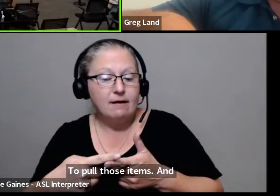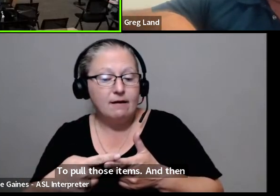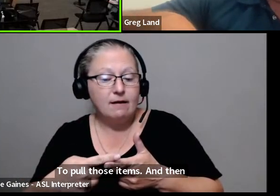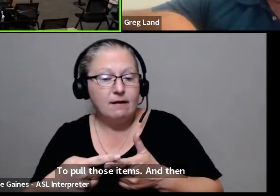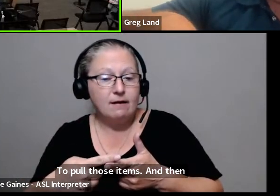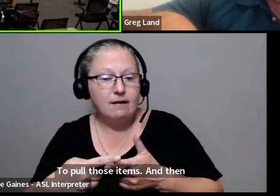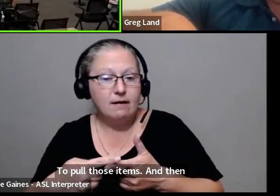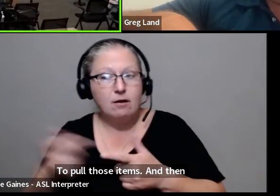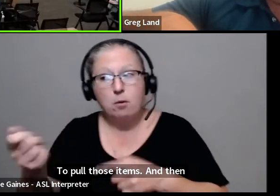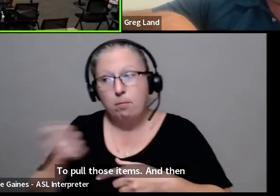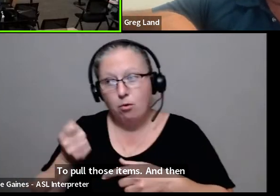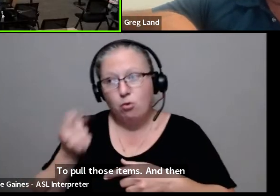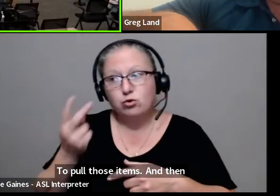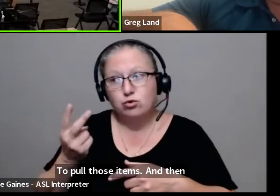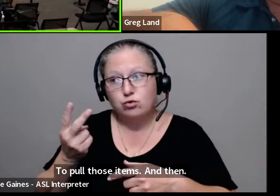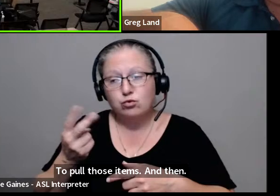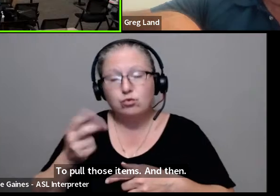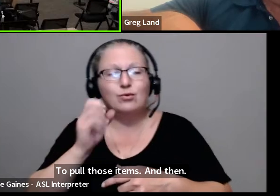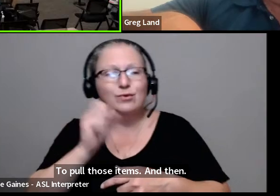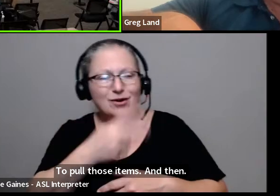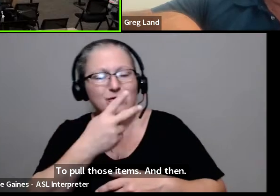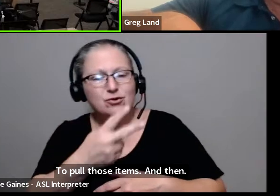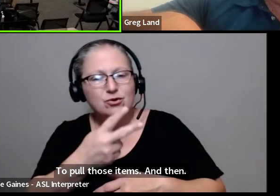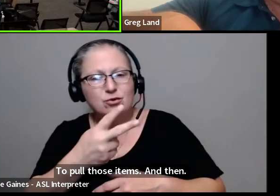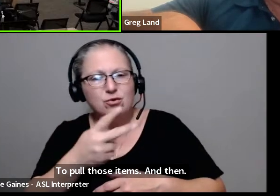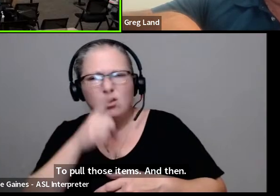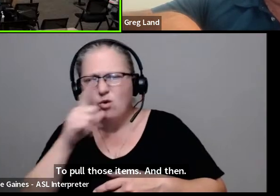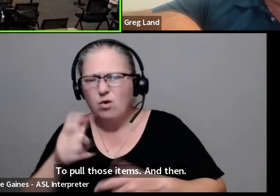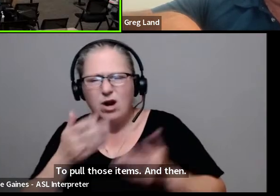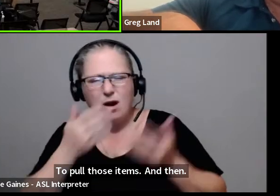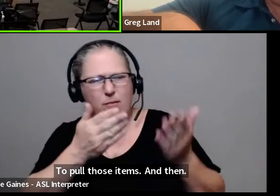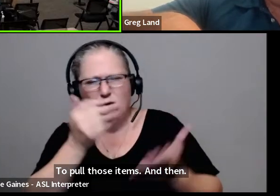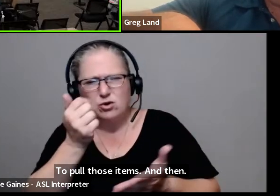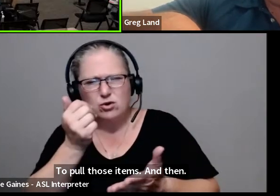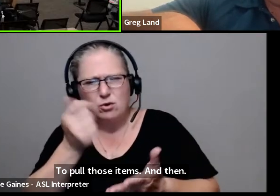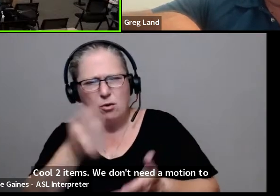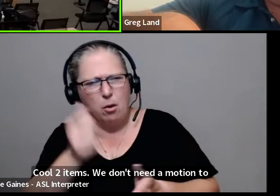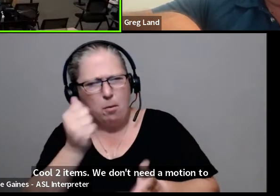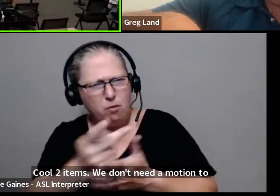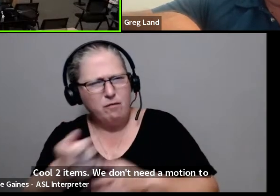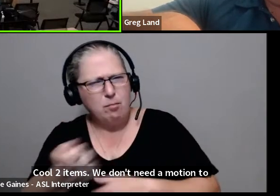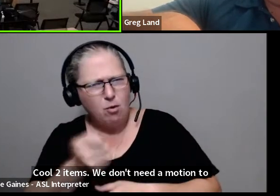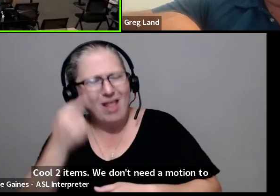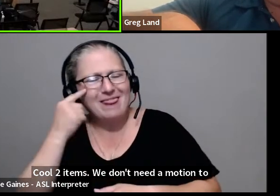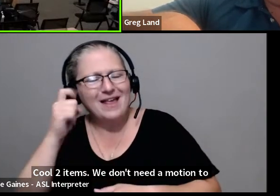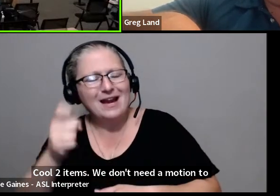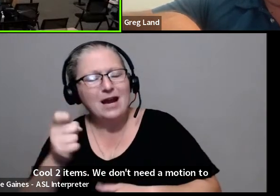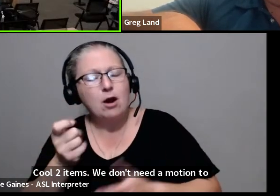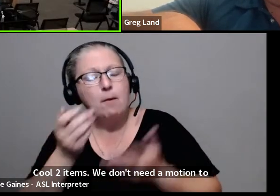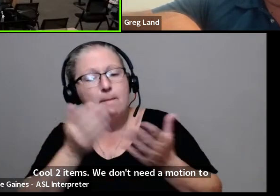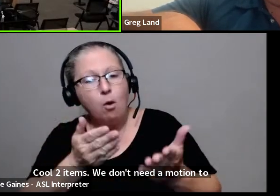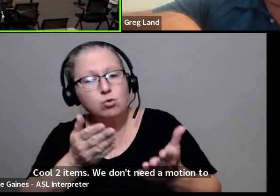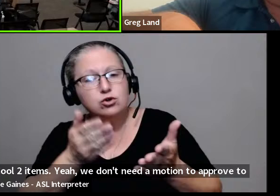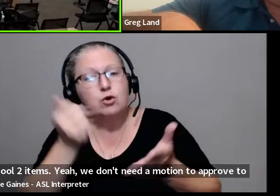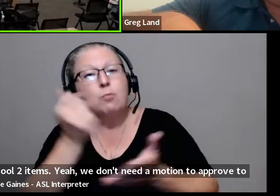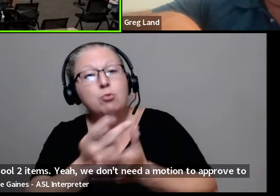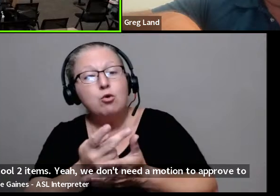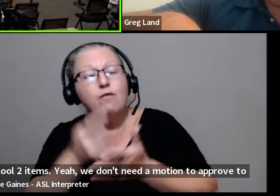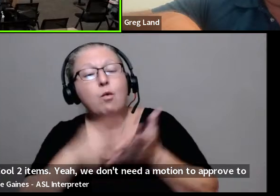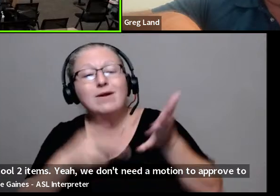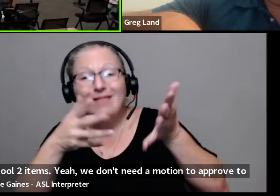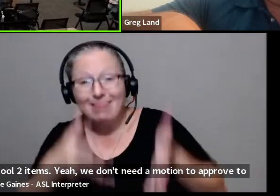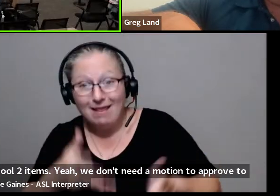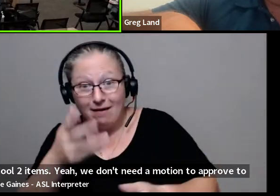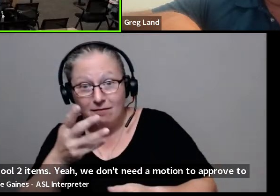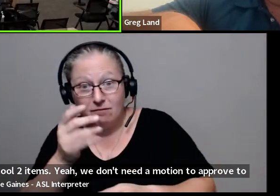Pull two items. Yeah. to pull Oh. two items, I yeah. think we don't need a motion to approve pulling the item. I think we need a motion to approve the remaining items that weren't pulled. Is that what